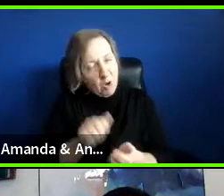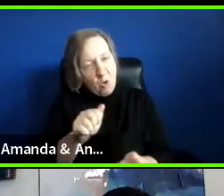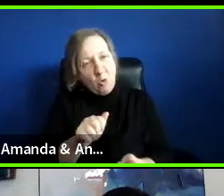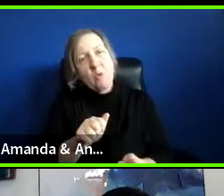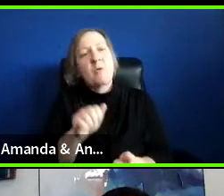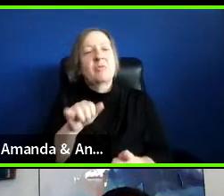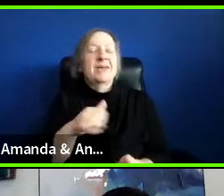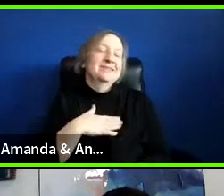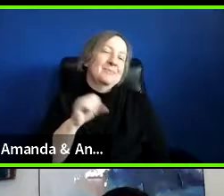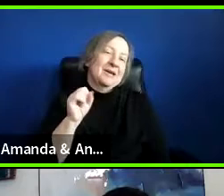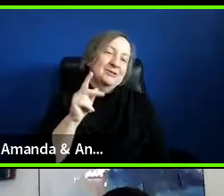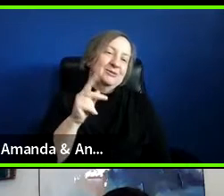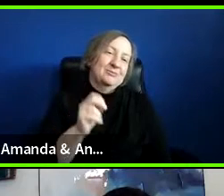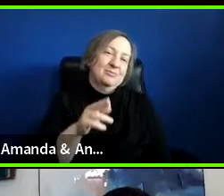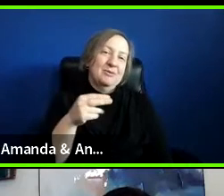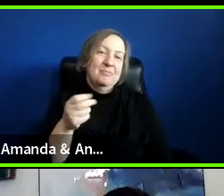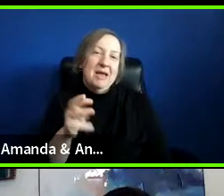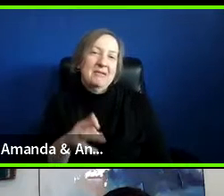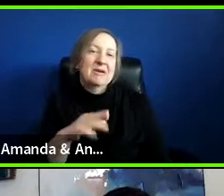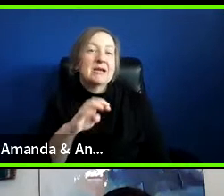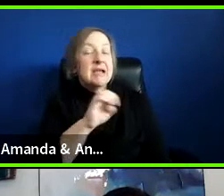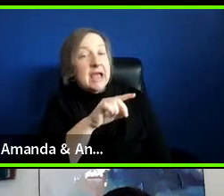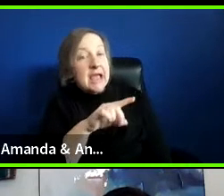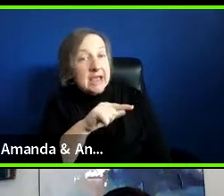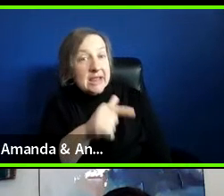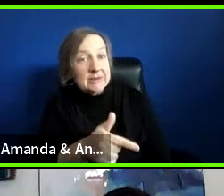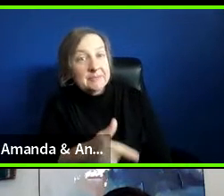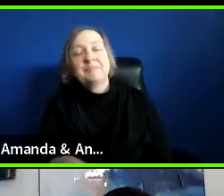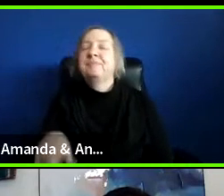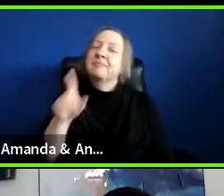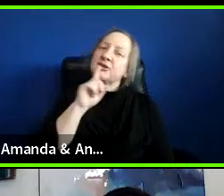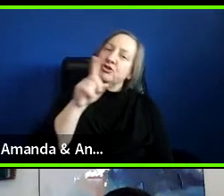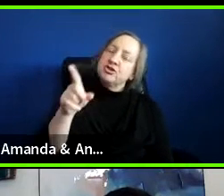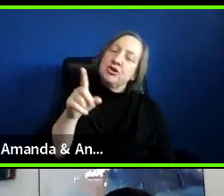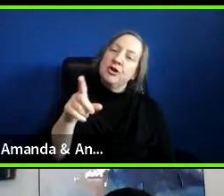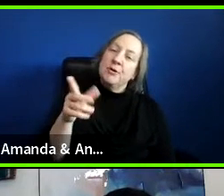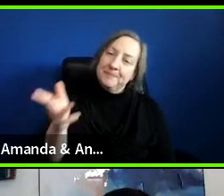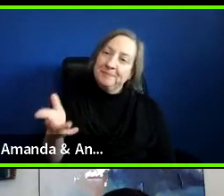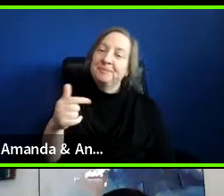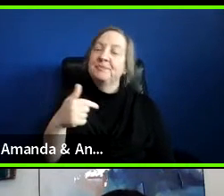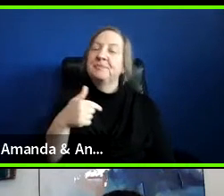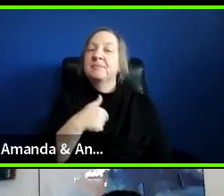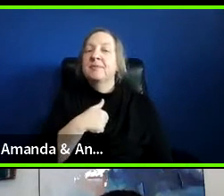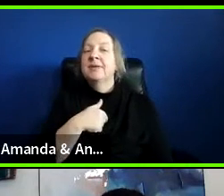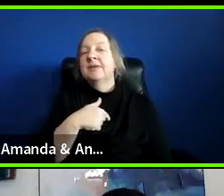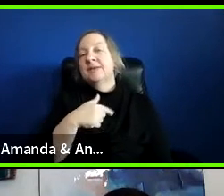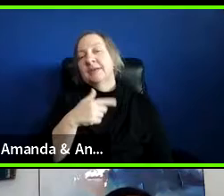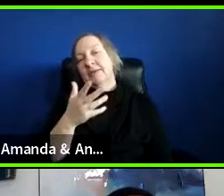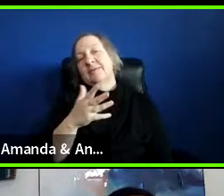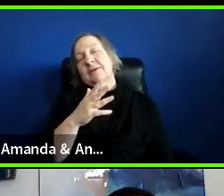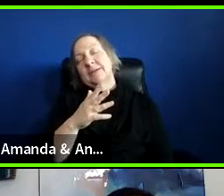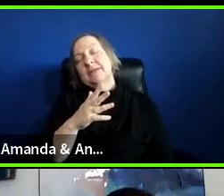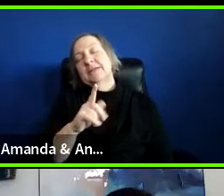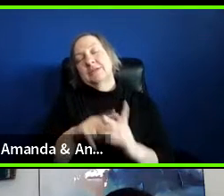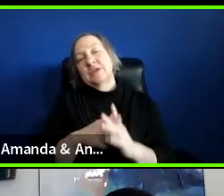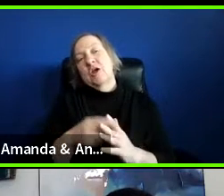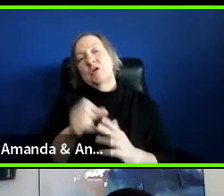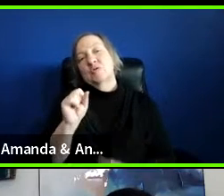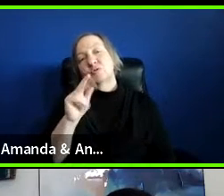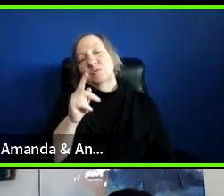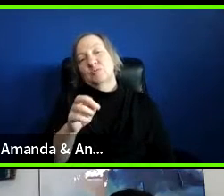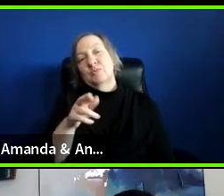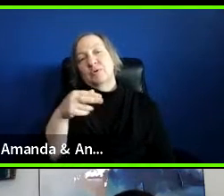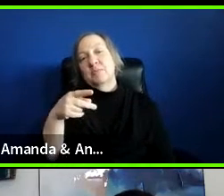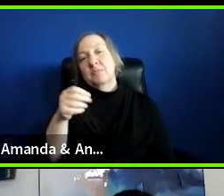superpower. Ed, you want to share one? Sure. Well, it's sort of a superpower and a